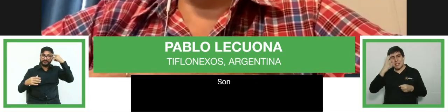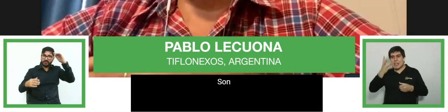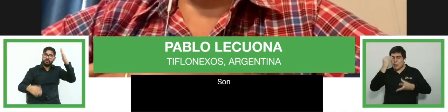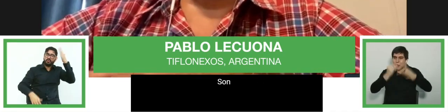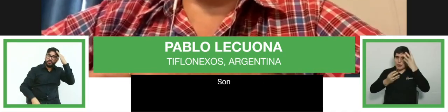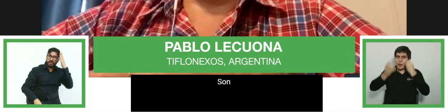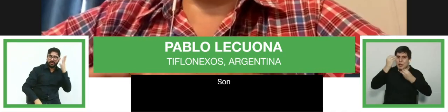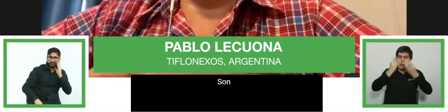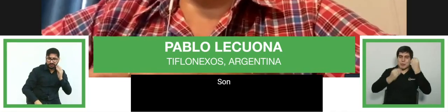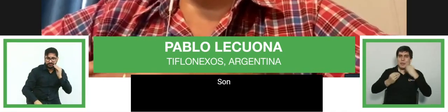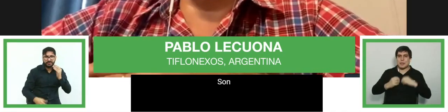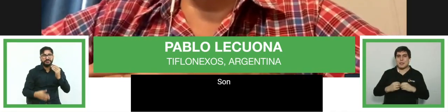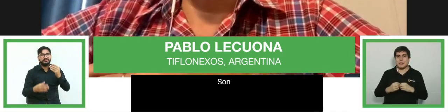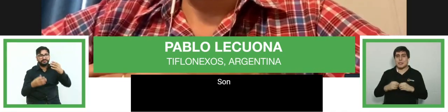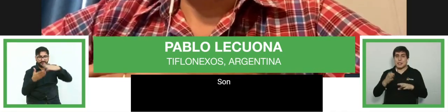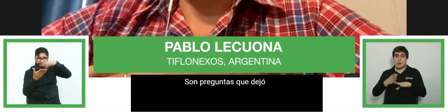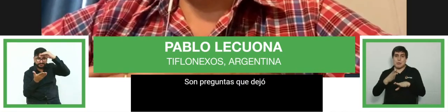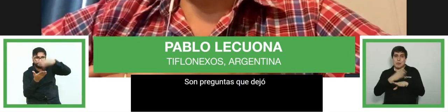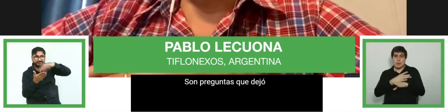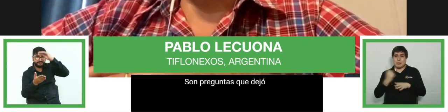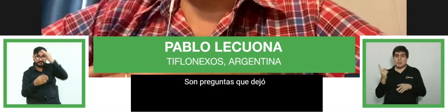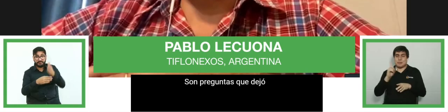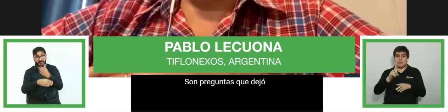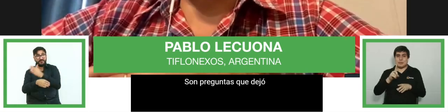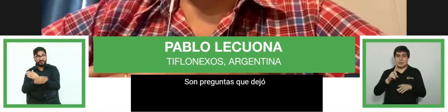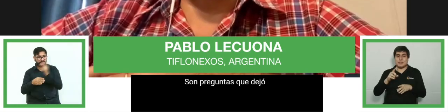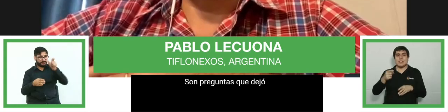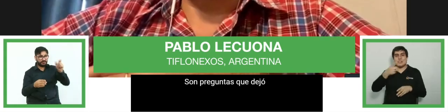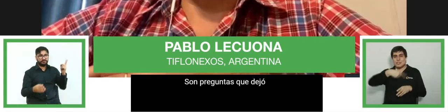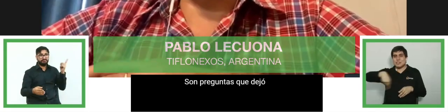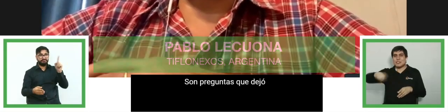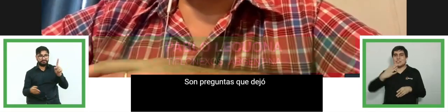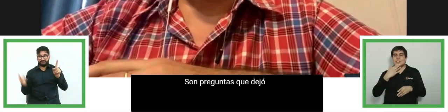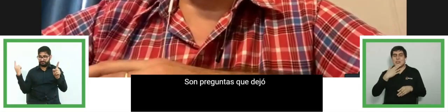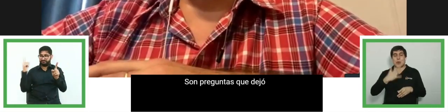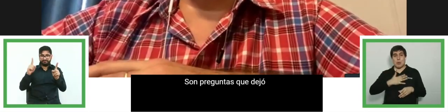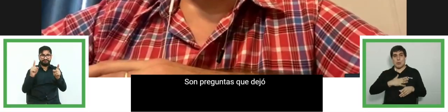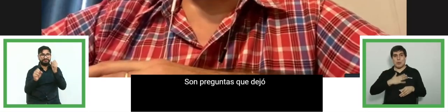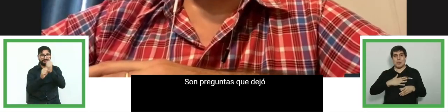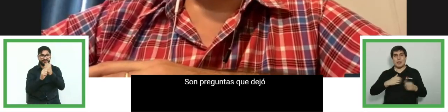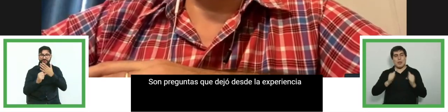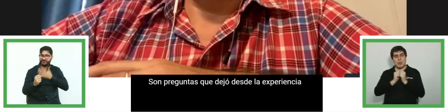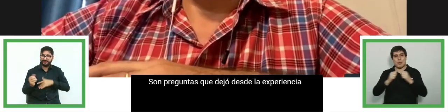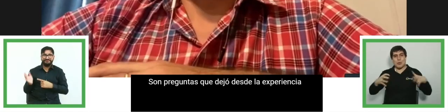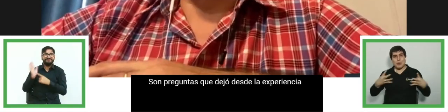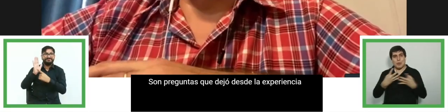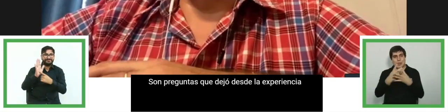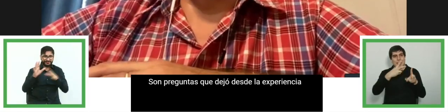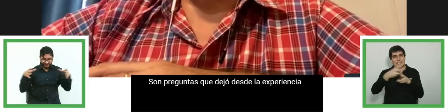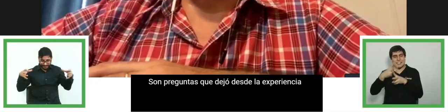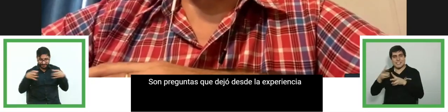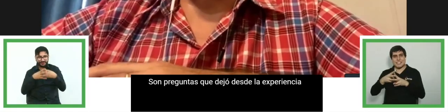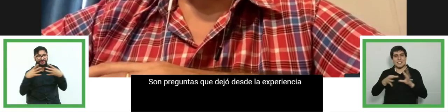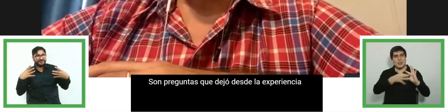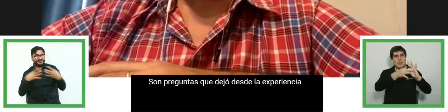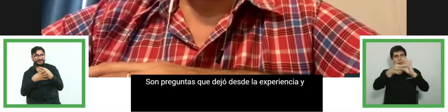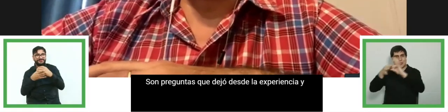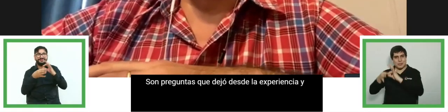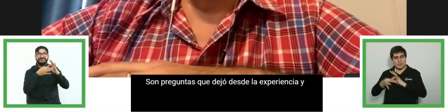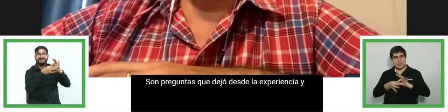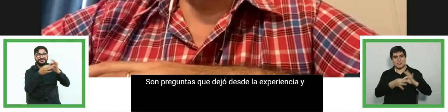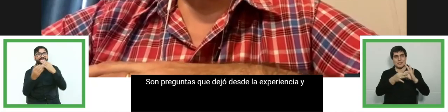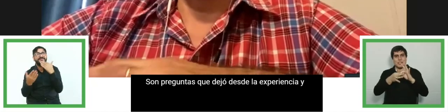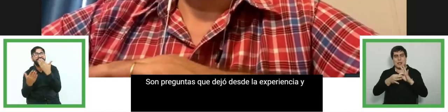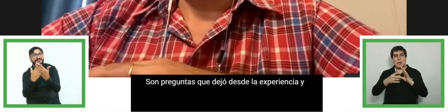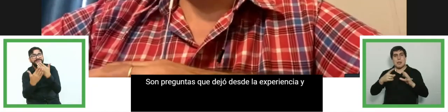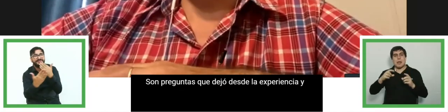person before me, I'm here willing to continue doing network. It's what we can do while